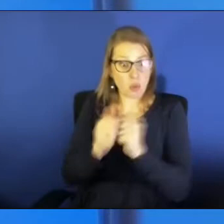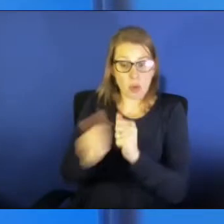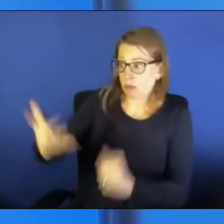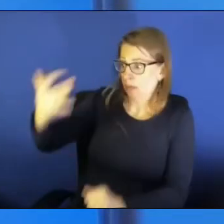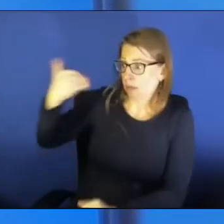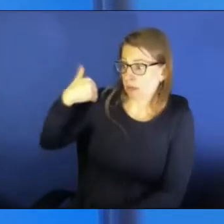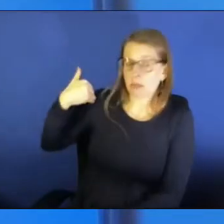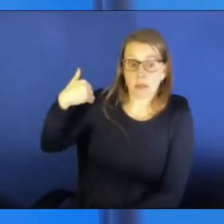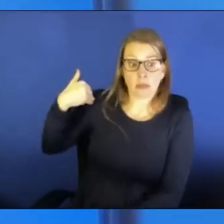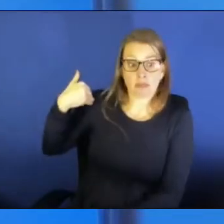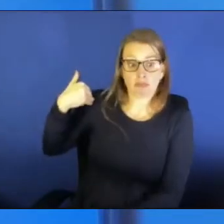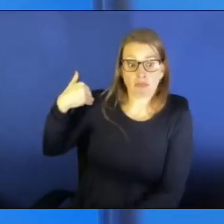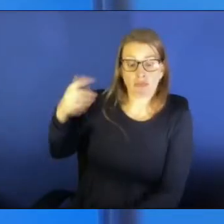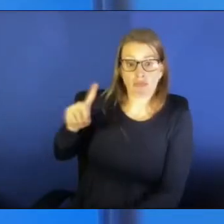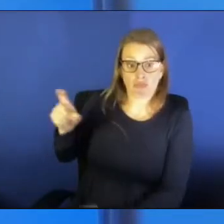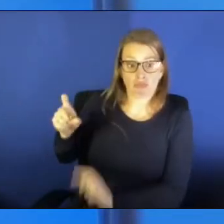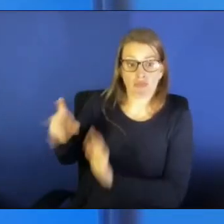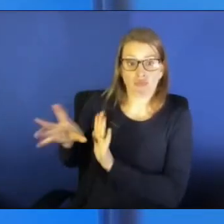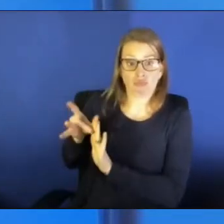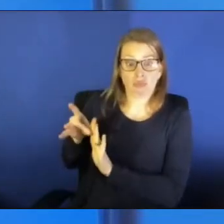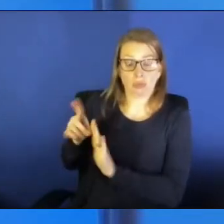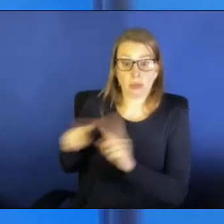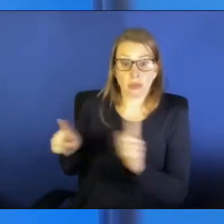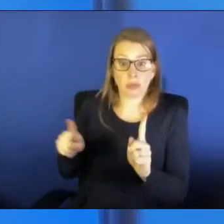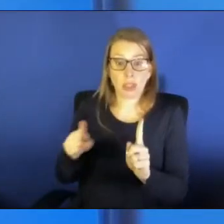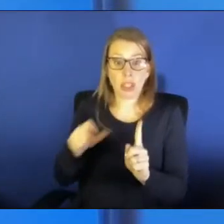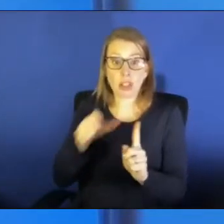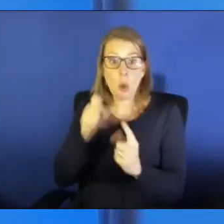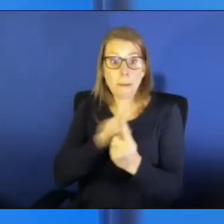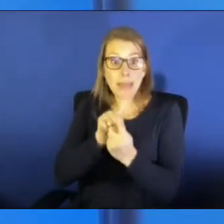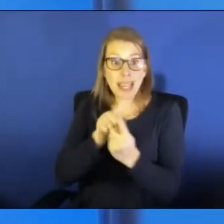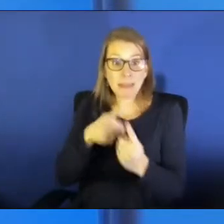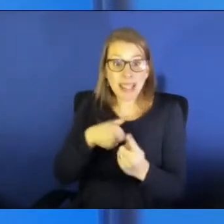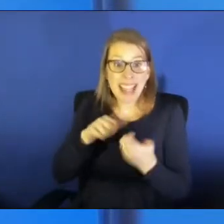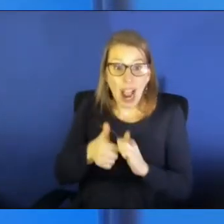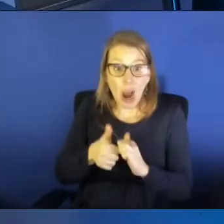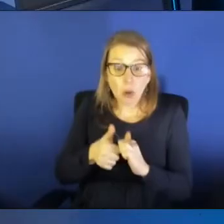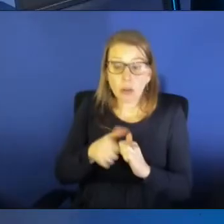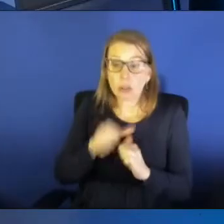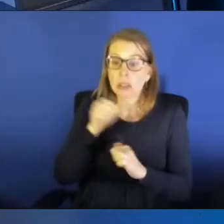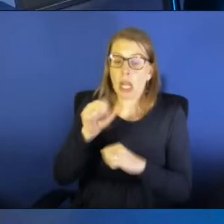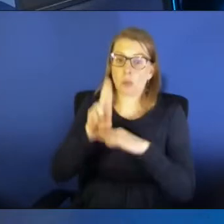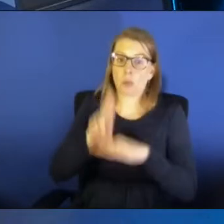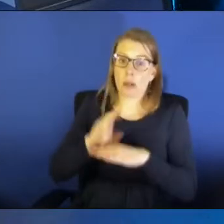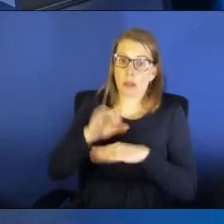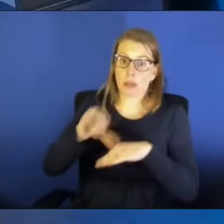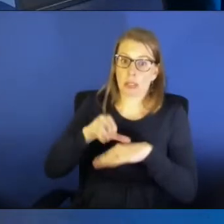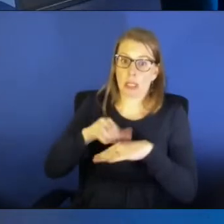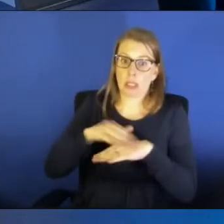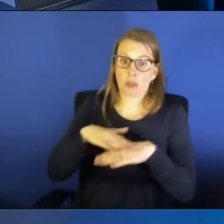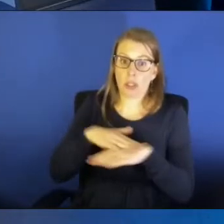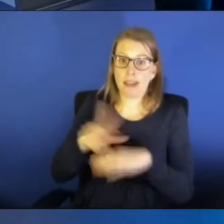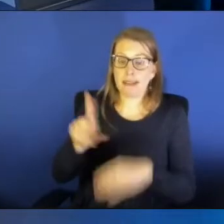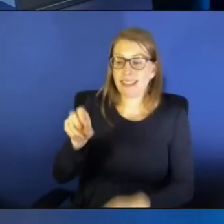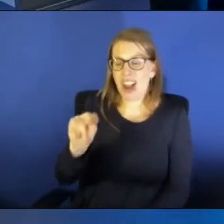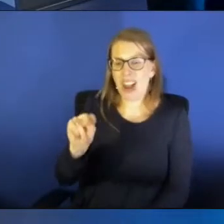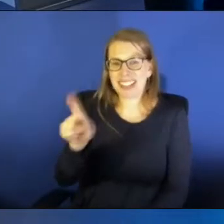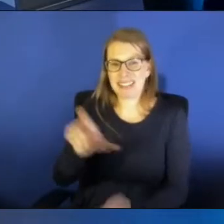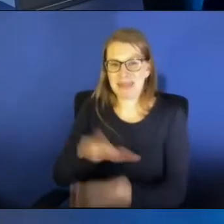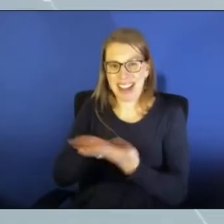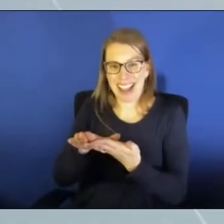to not get to meet me is to wear sunscreen. Right. And Don, we got to cut you some slack here, because we didn't even